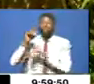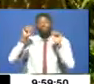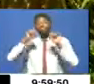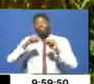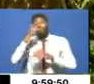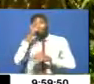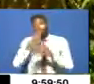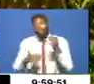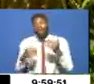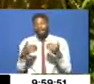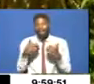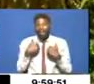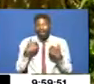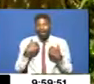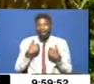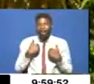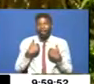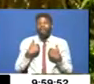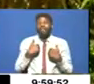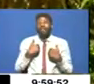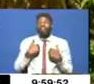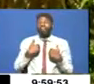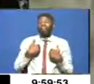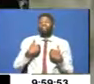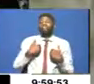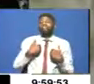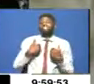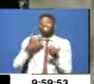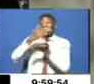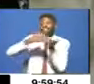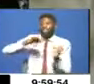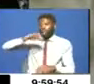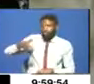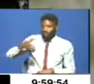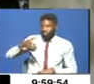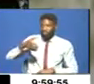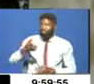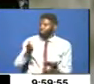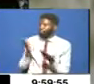a constituency. And Kwanza